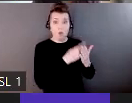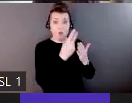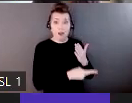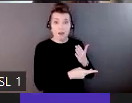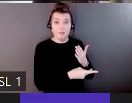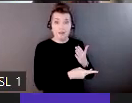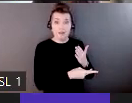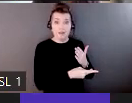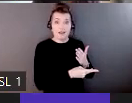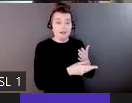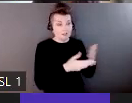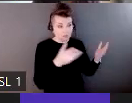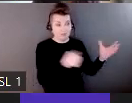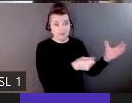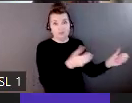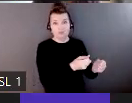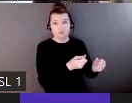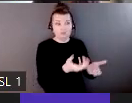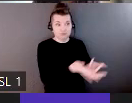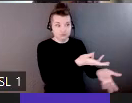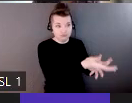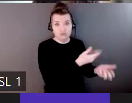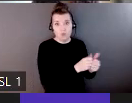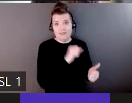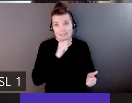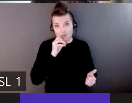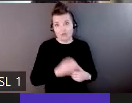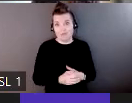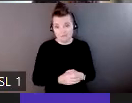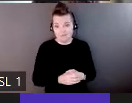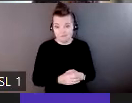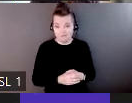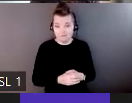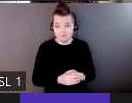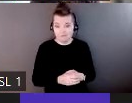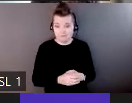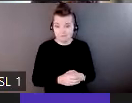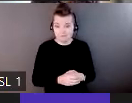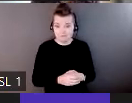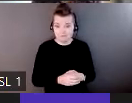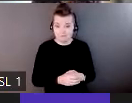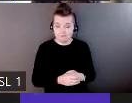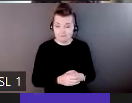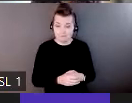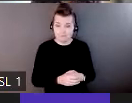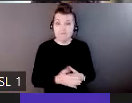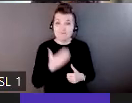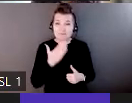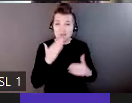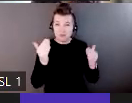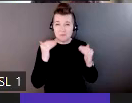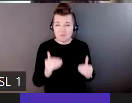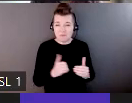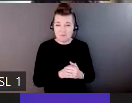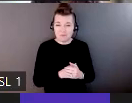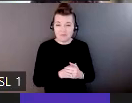model there that could really get things moving. Well, thank you, Mike. Next question, a few people